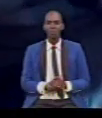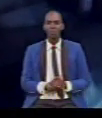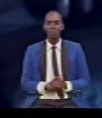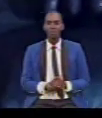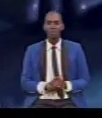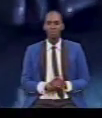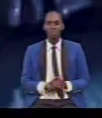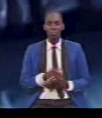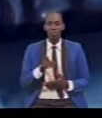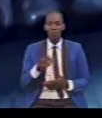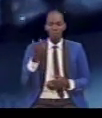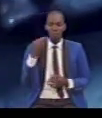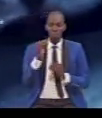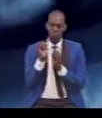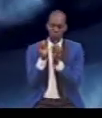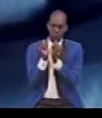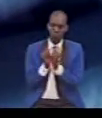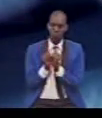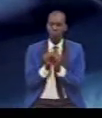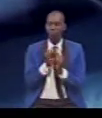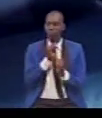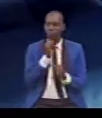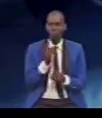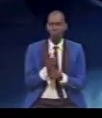He was imprisoned unjustly.